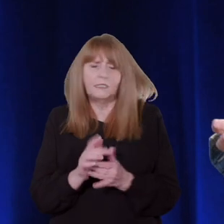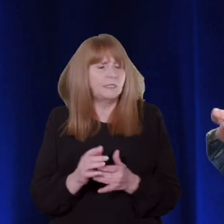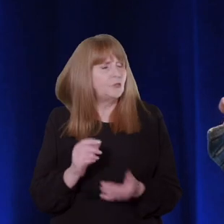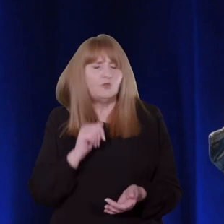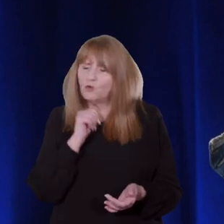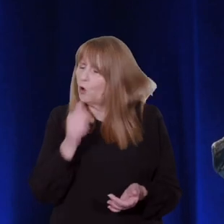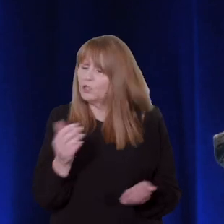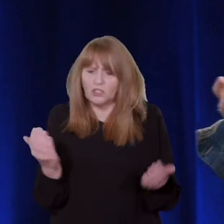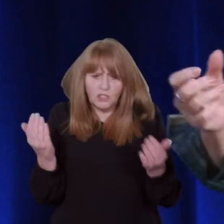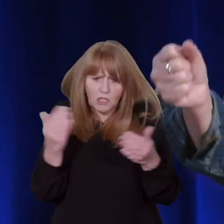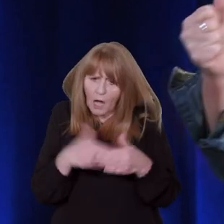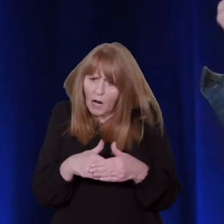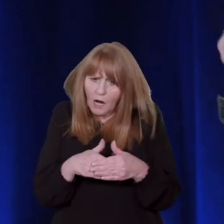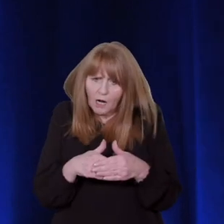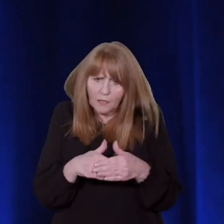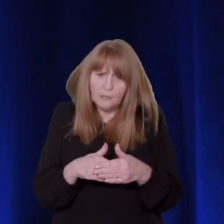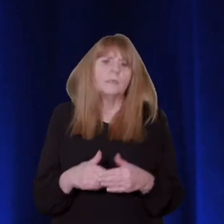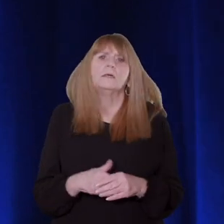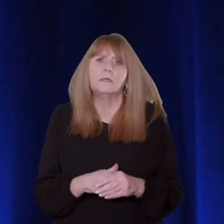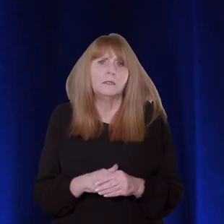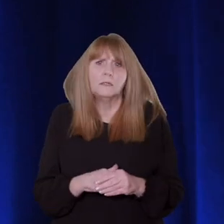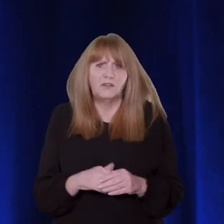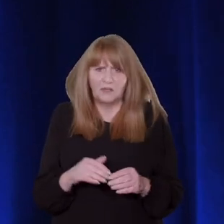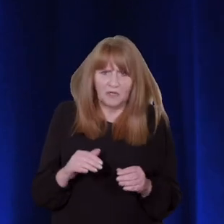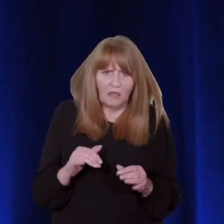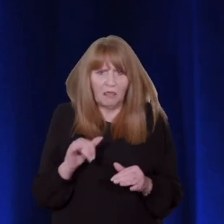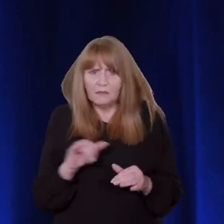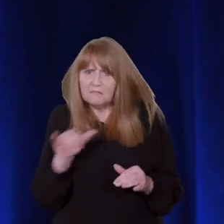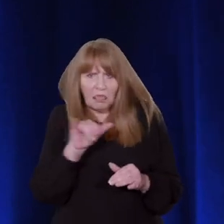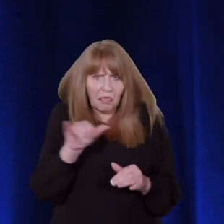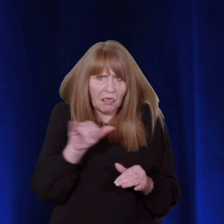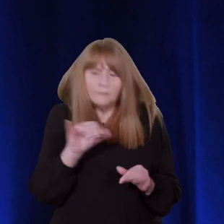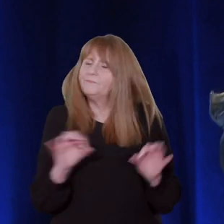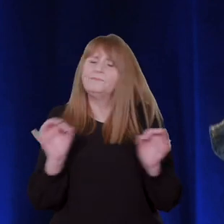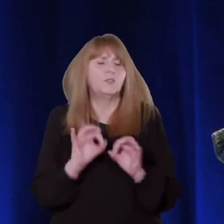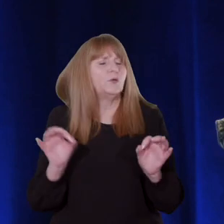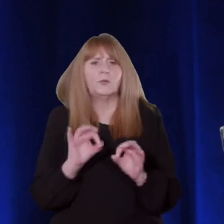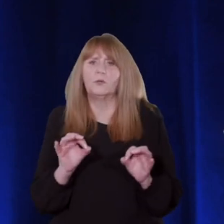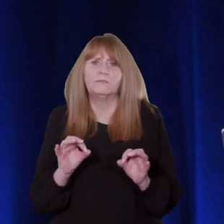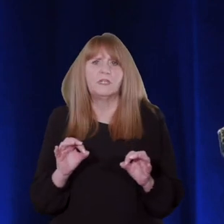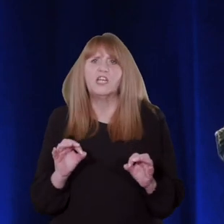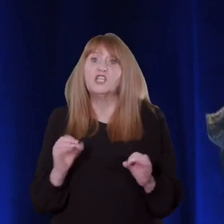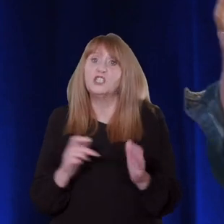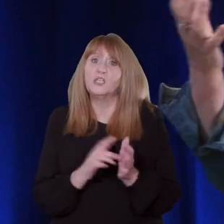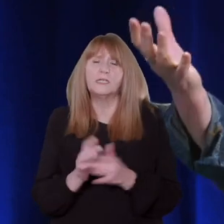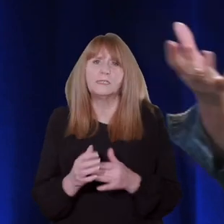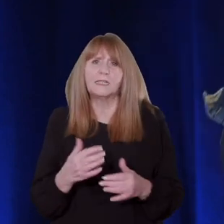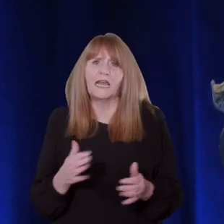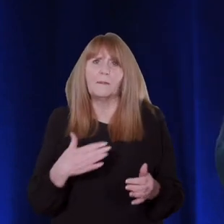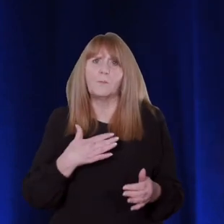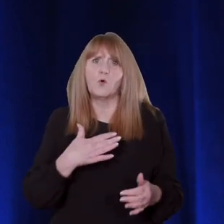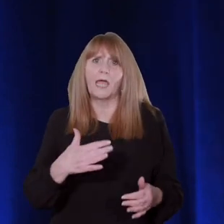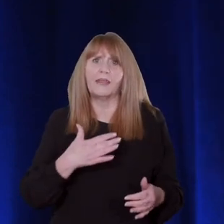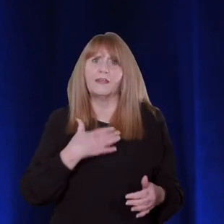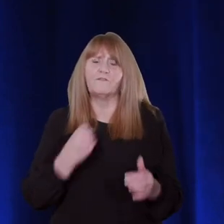word life means everything that's lively and quick, everything that's breathing fresh air even. Even the plants